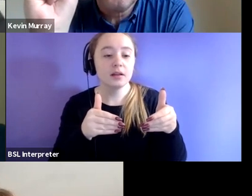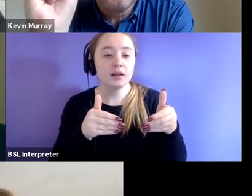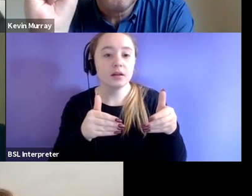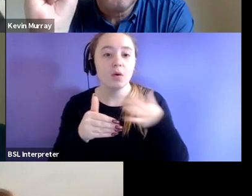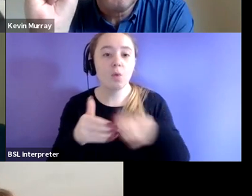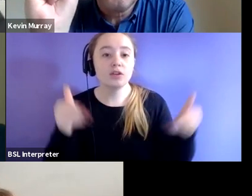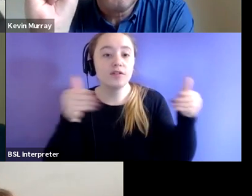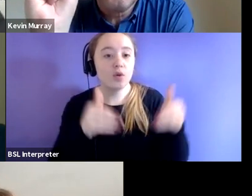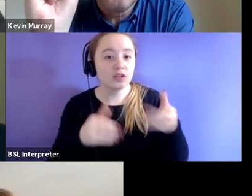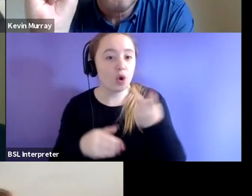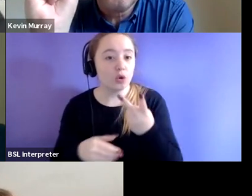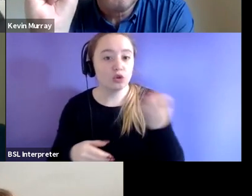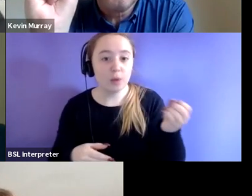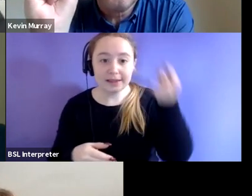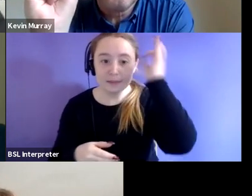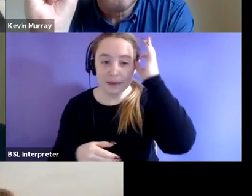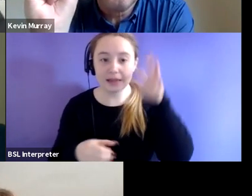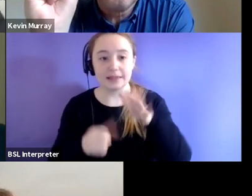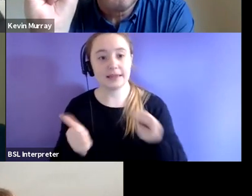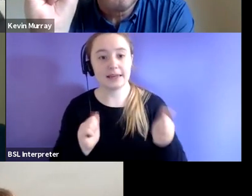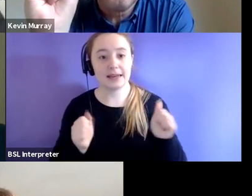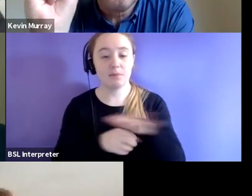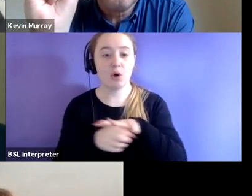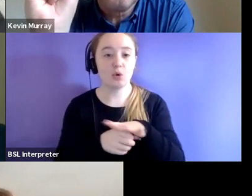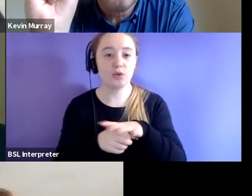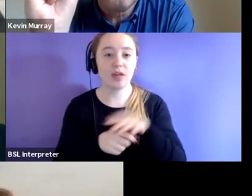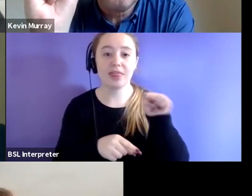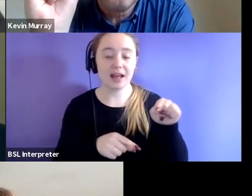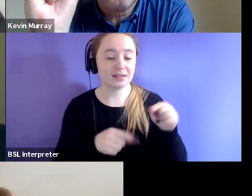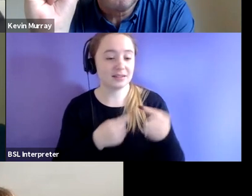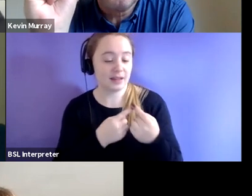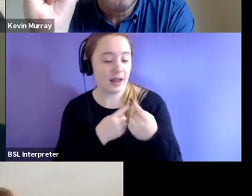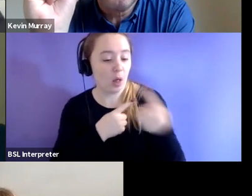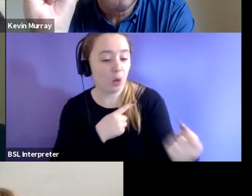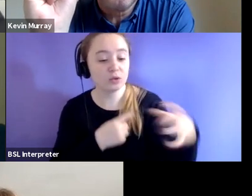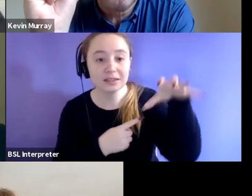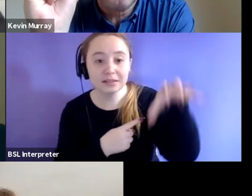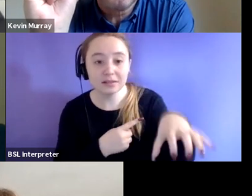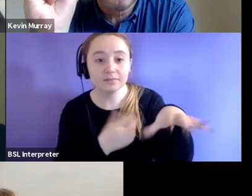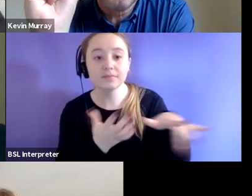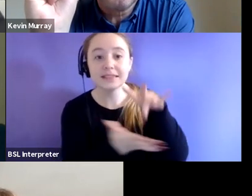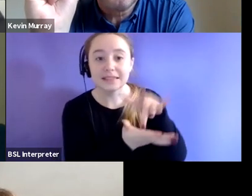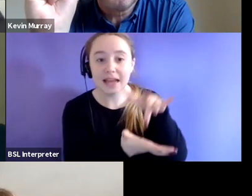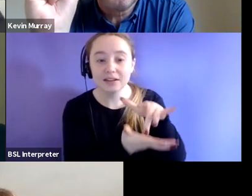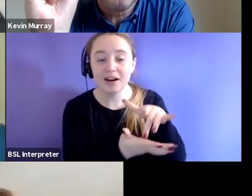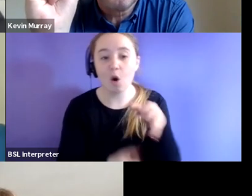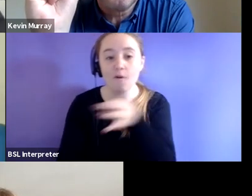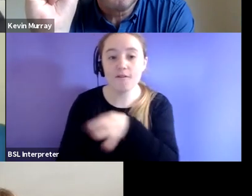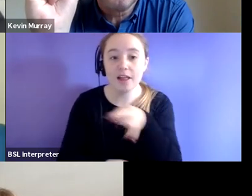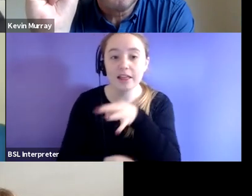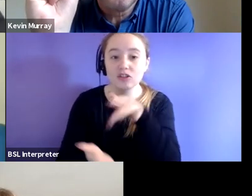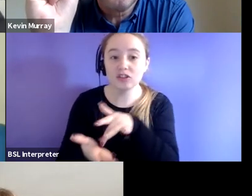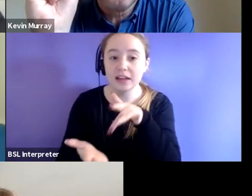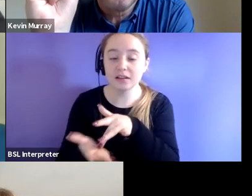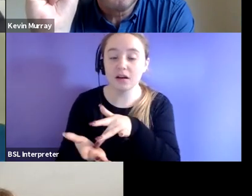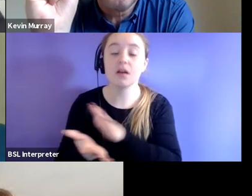seeing a 20-minute neighbourhood as being the nearest town centre or village centre, and to increasing